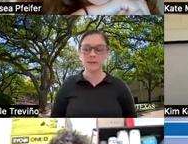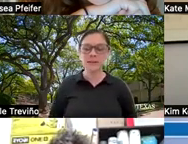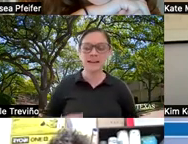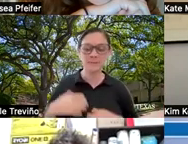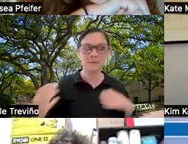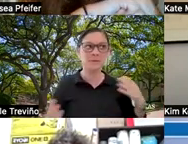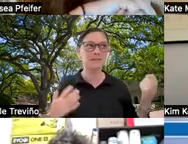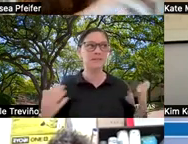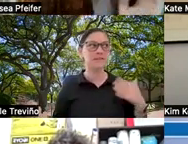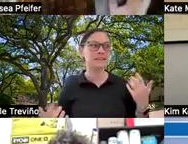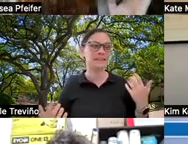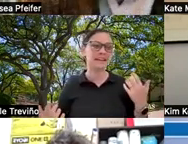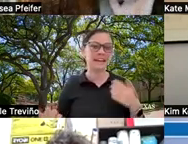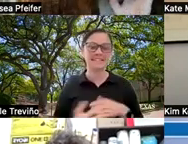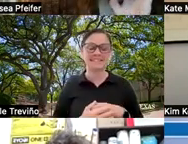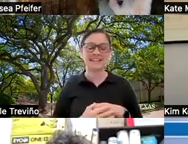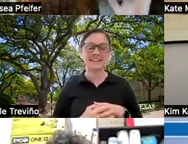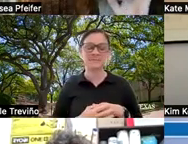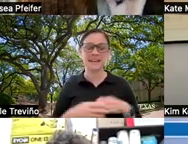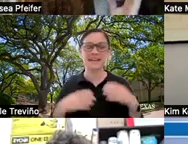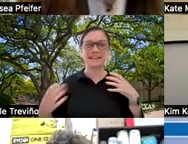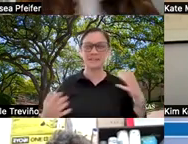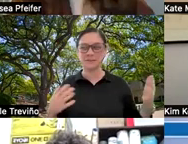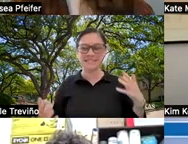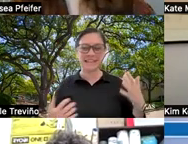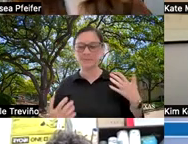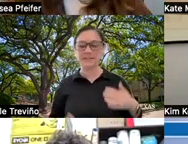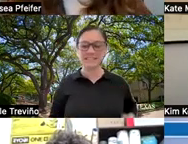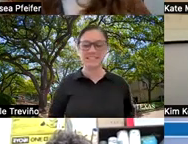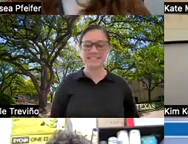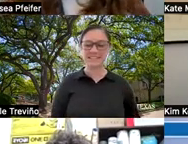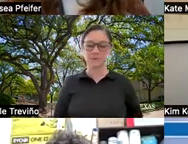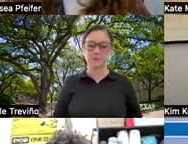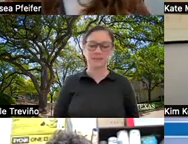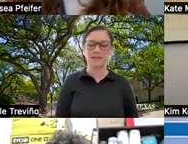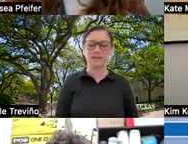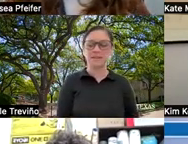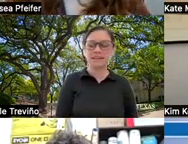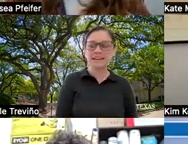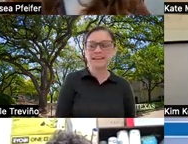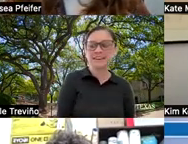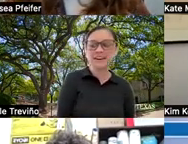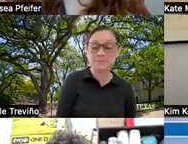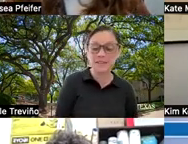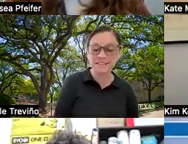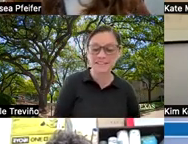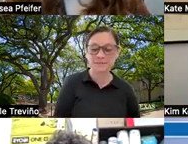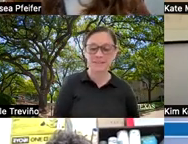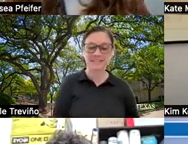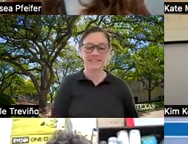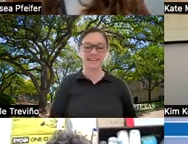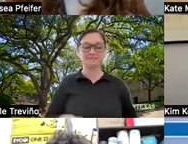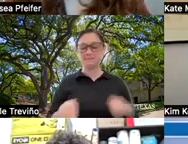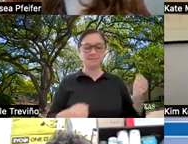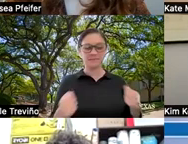group, we'll be looking at everyone's cameras to see who's holding up their object so that we